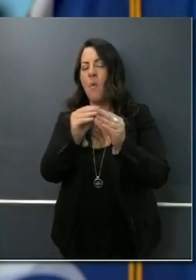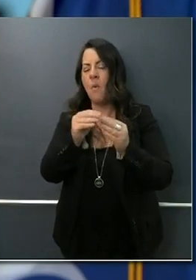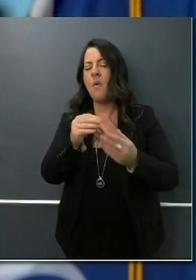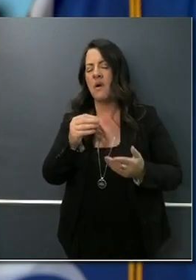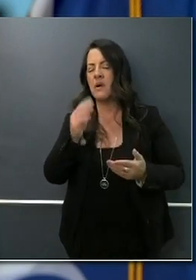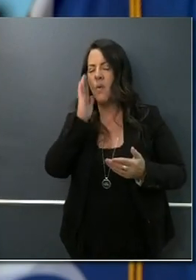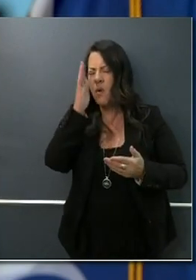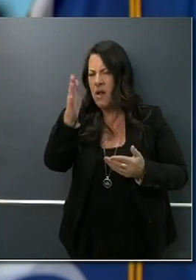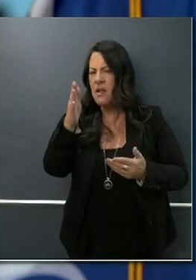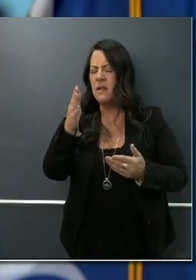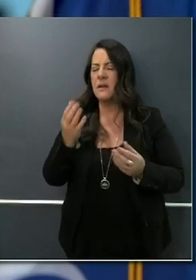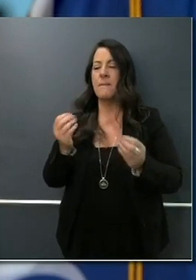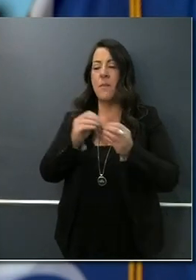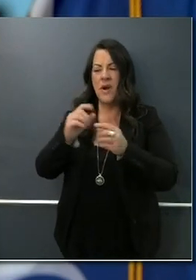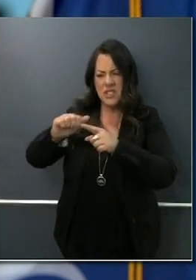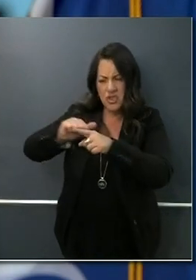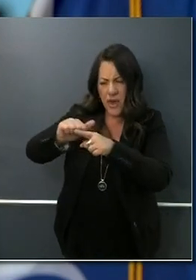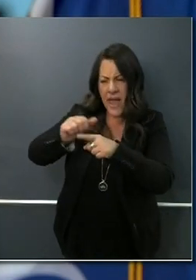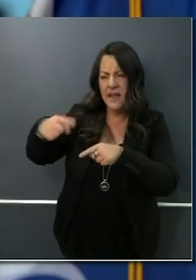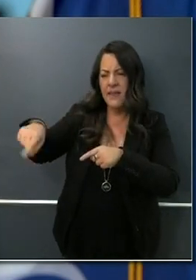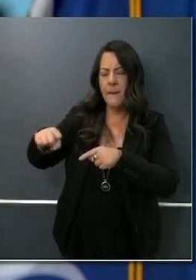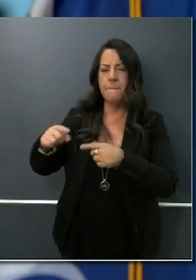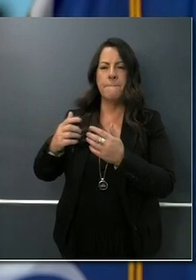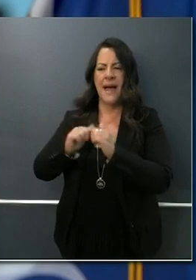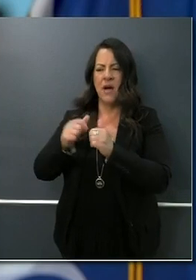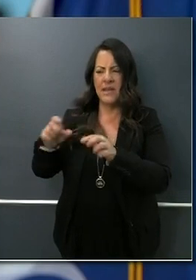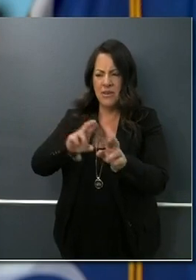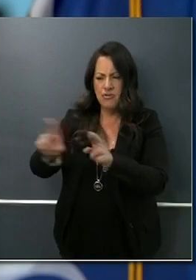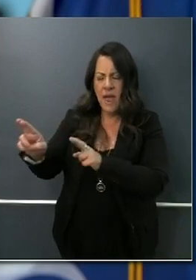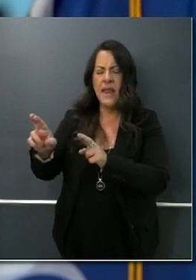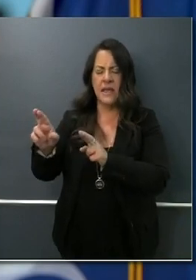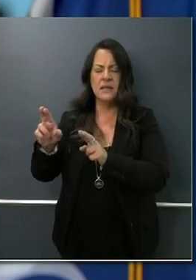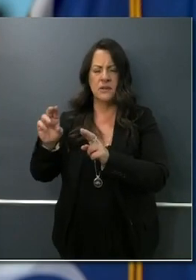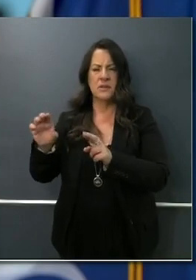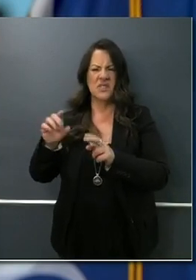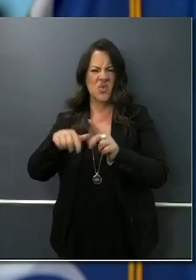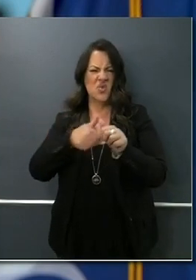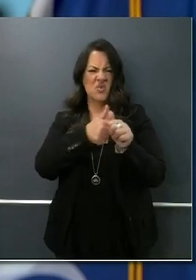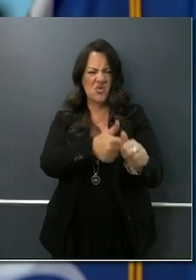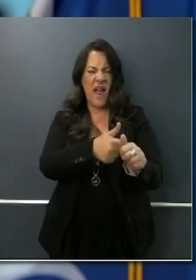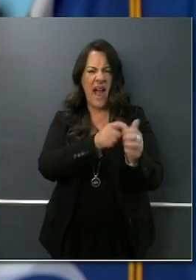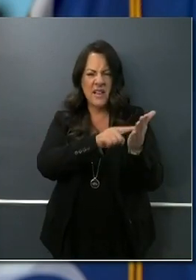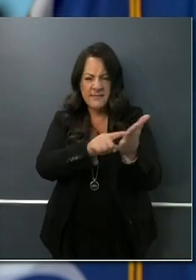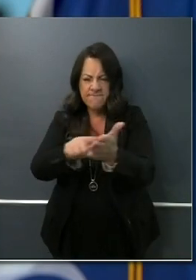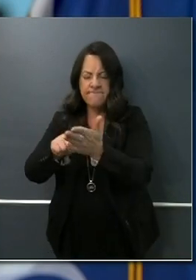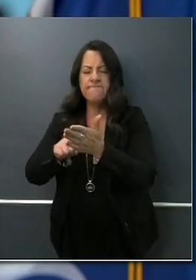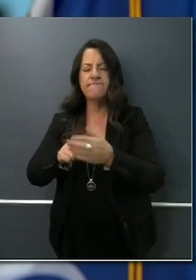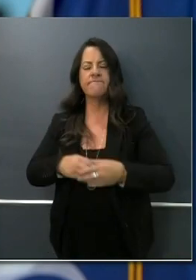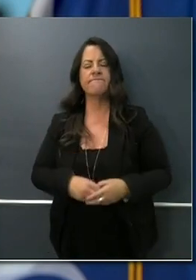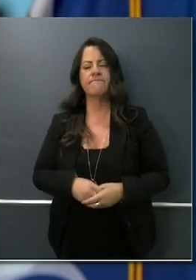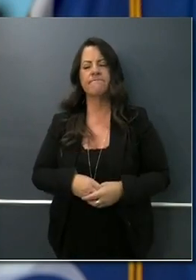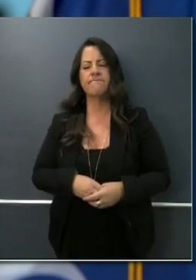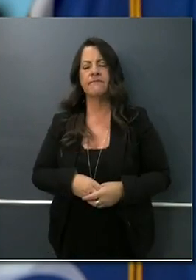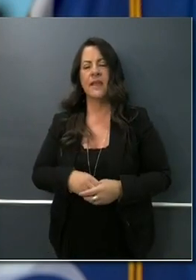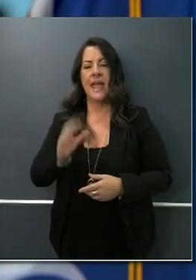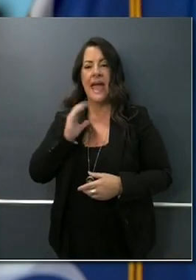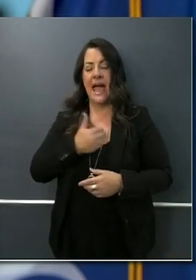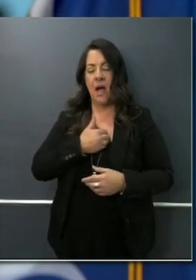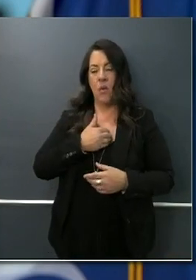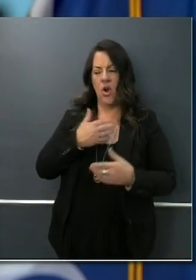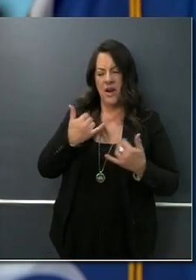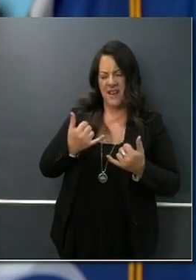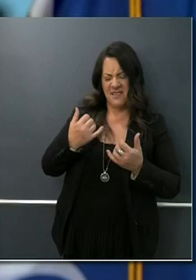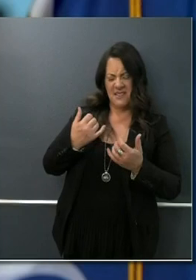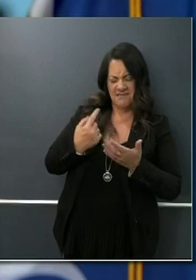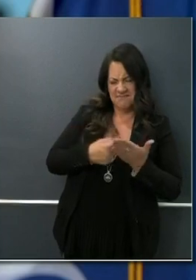substantially doing the training that's required for the workforce. We're well on our way of meeting our internal goals,